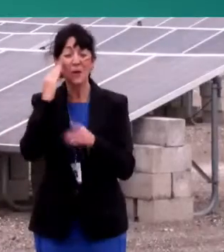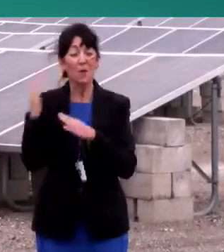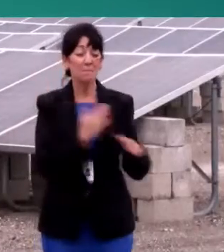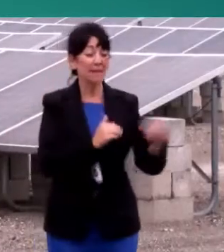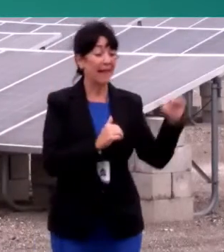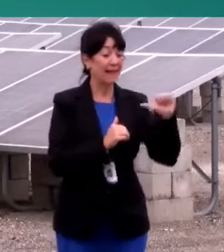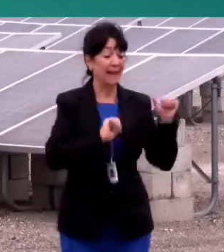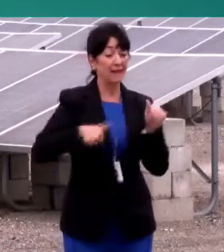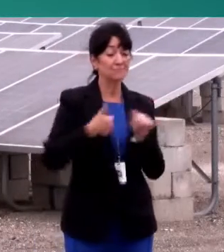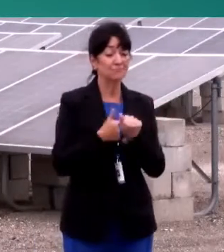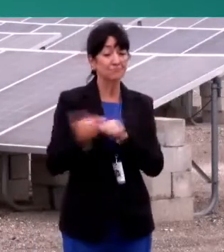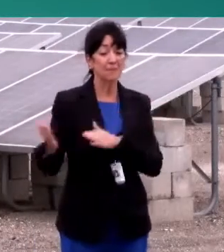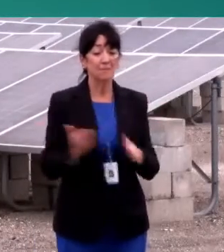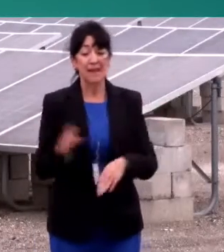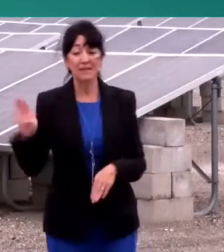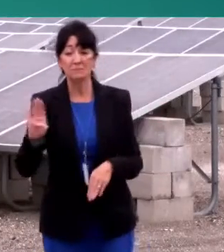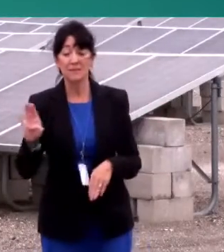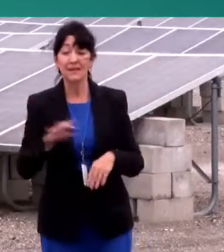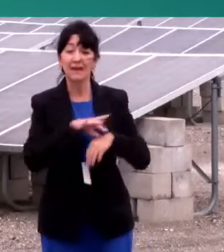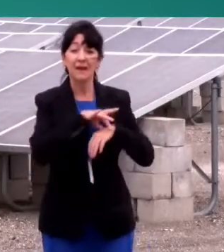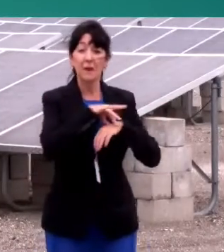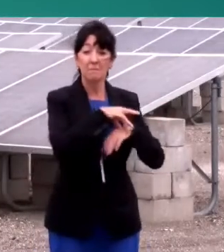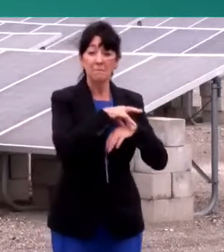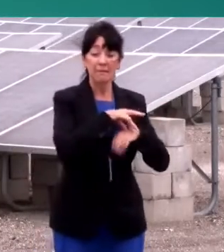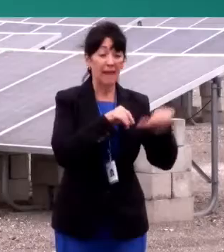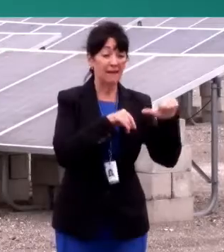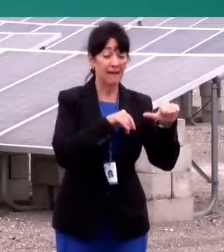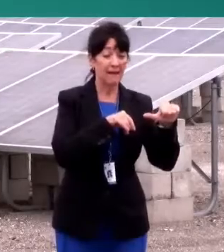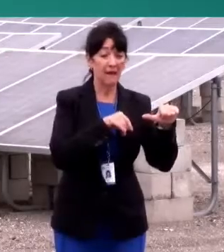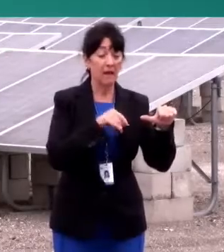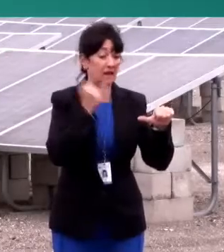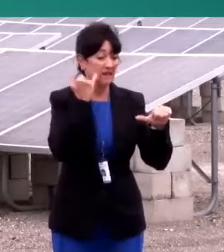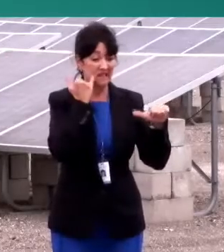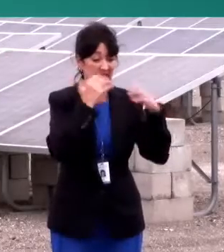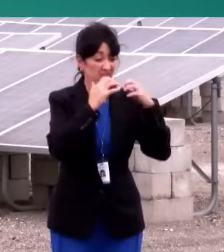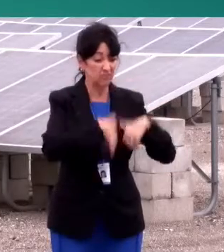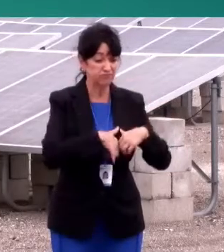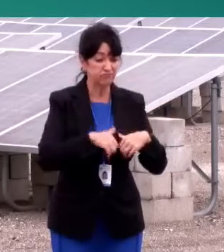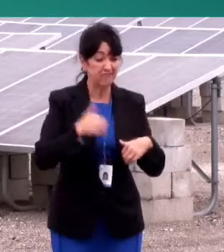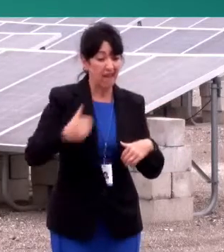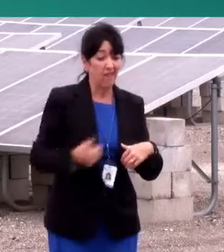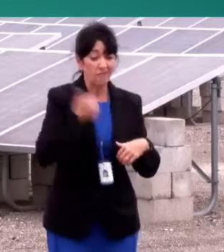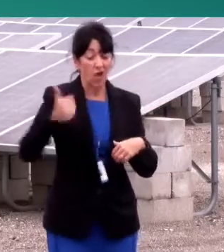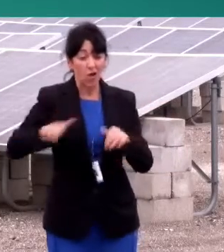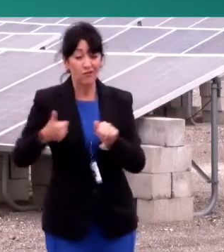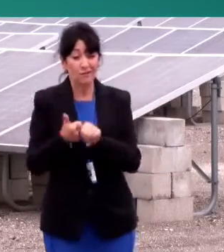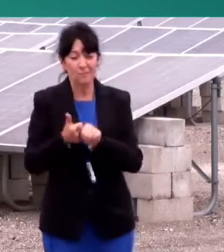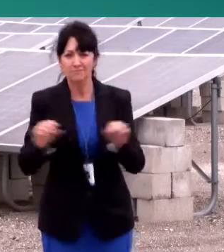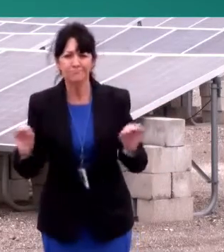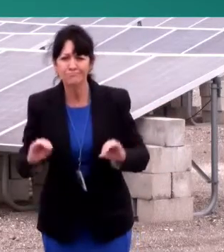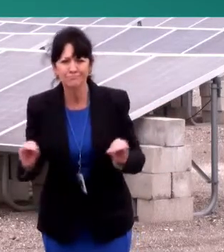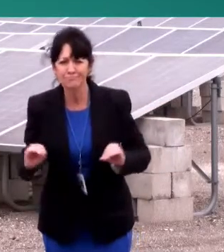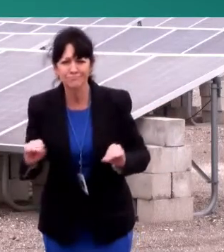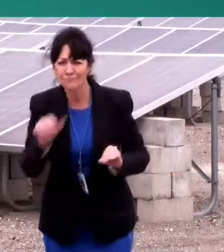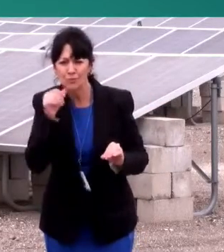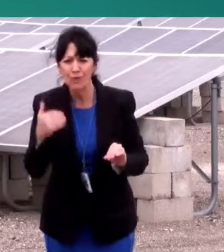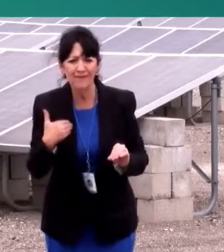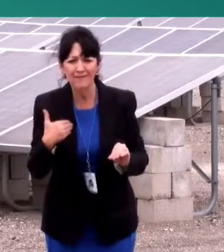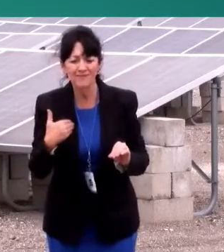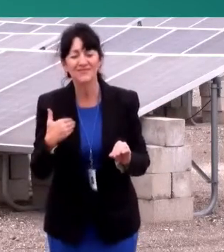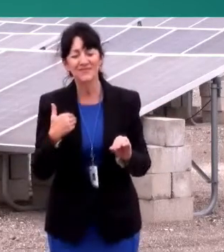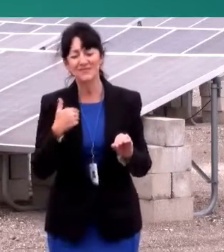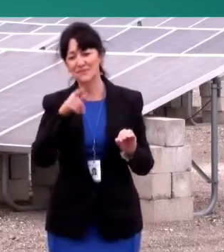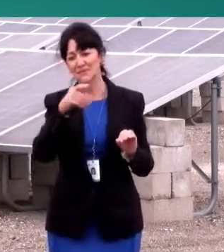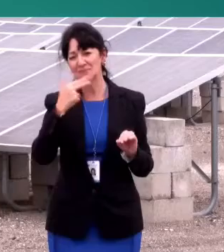I can't help but think about the commentary from astronauts who have traveled into outer space, looking back